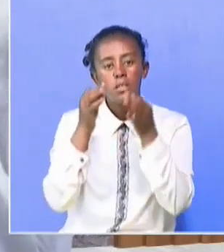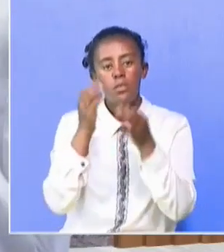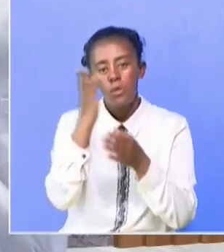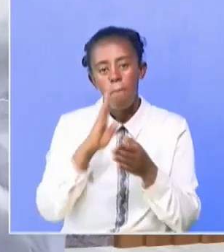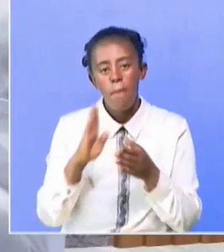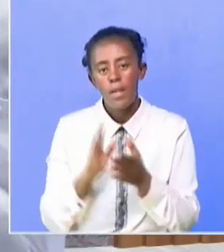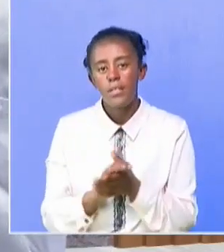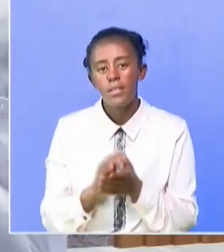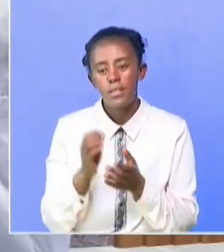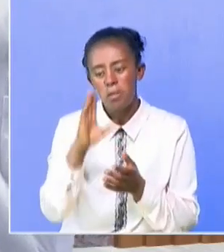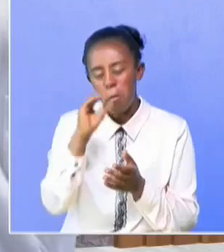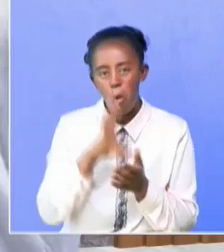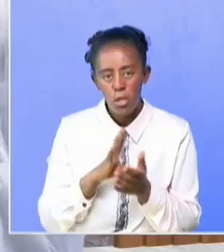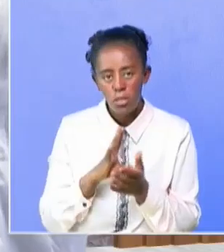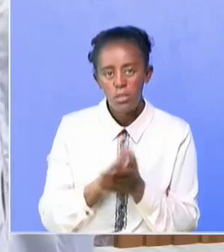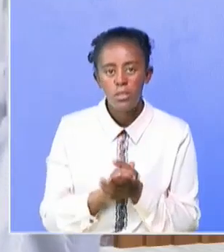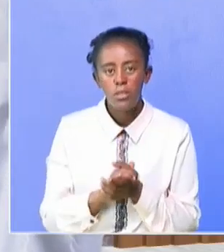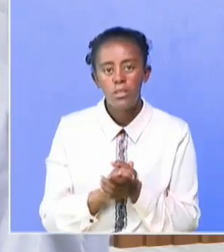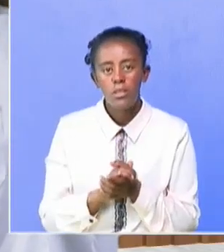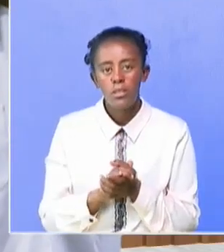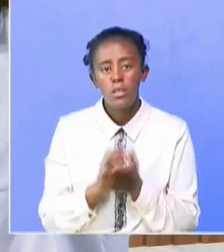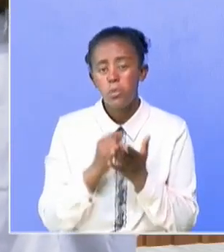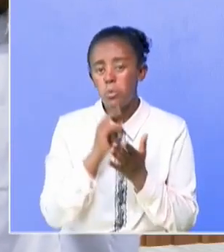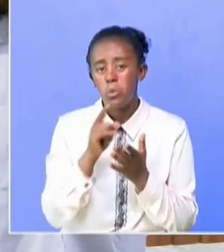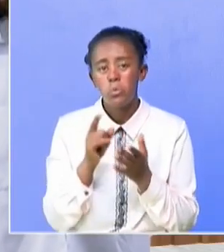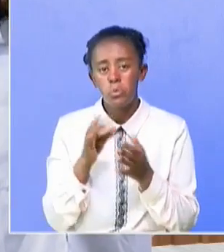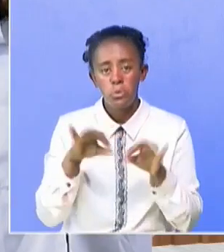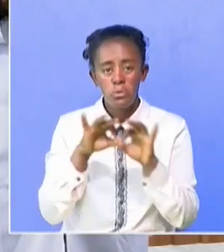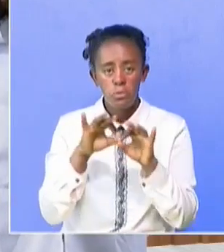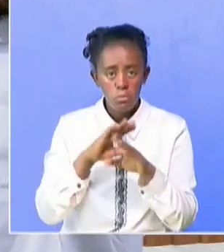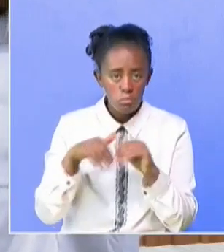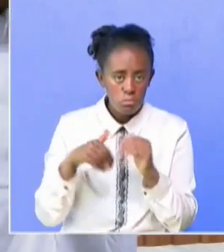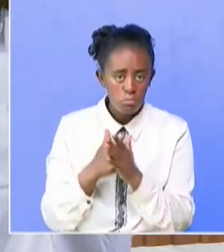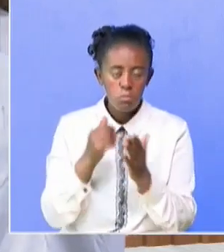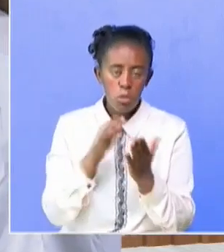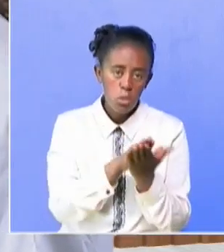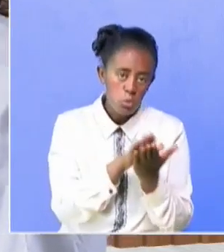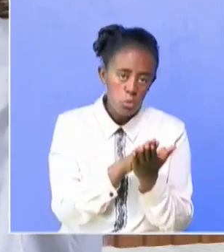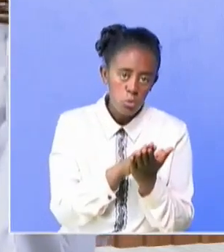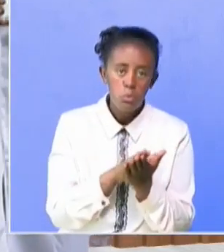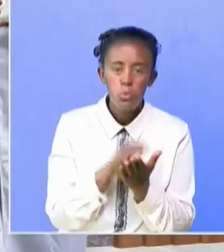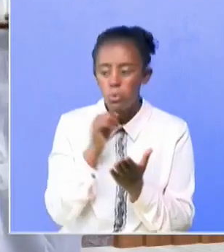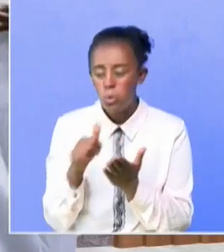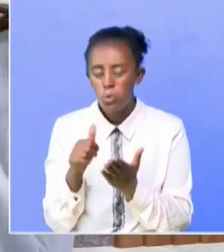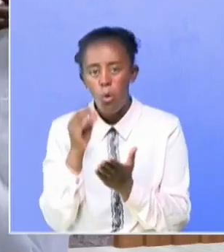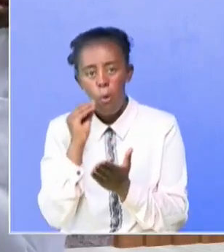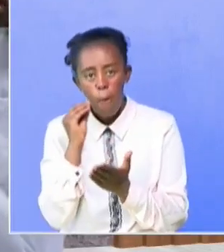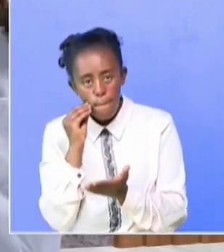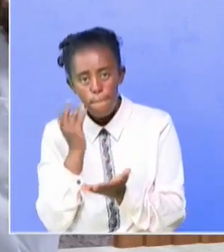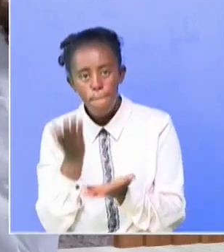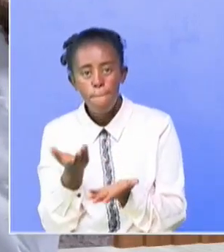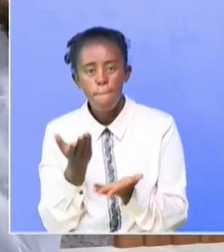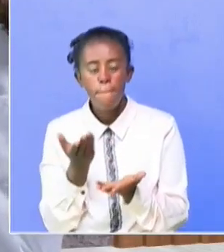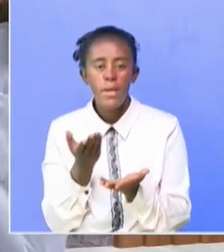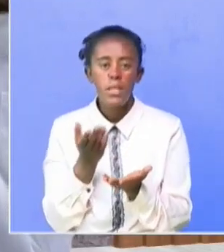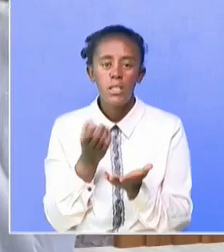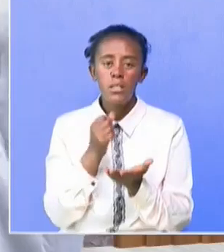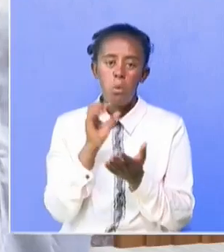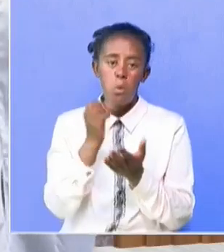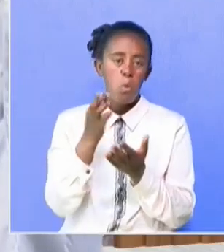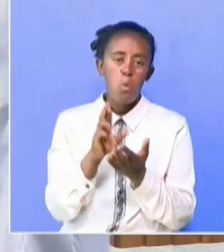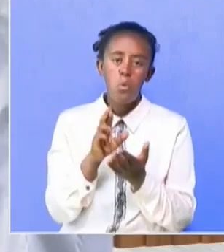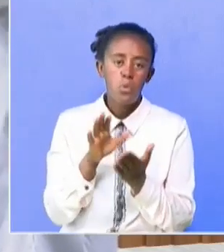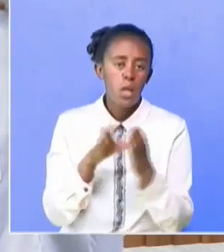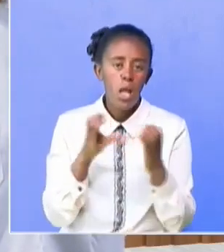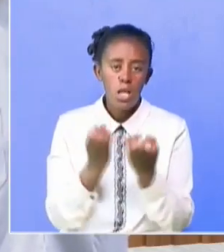else. It's not necessarily to be at school, not at home, or not